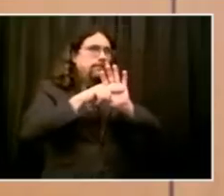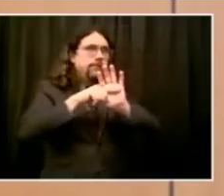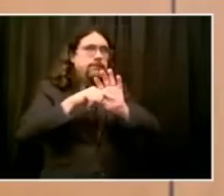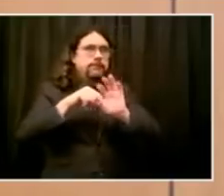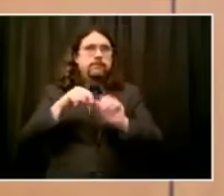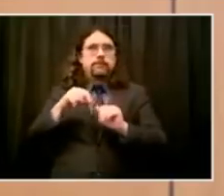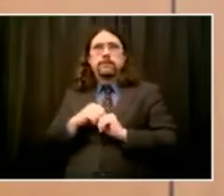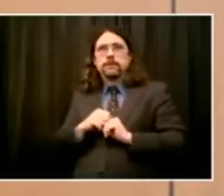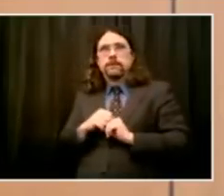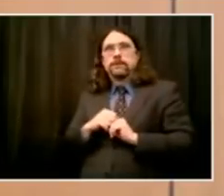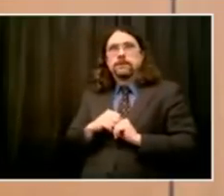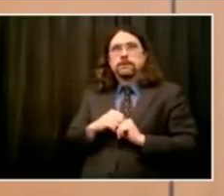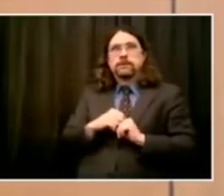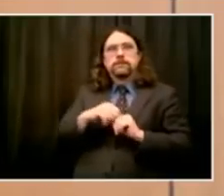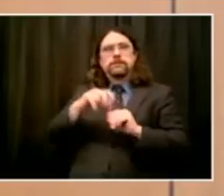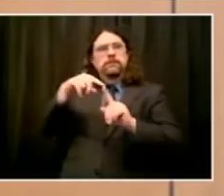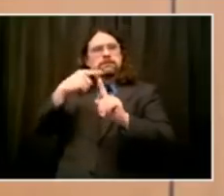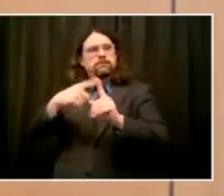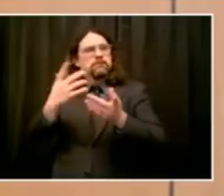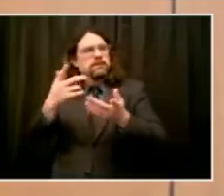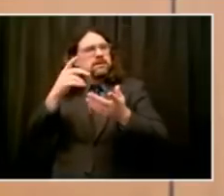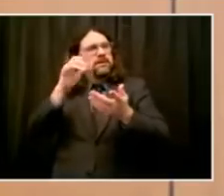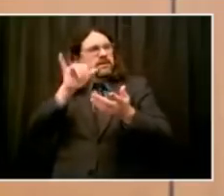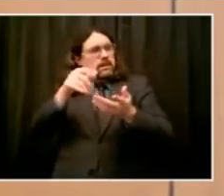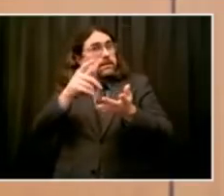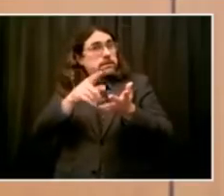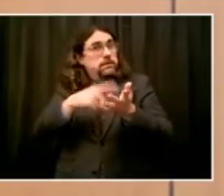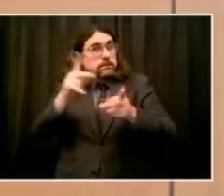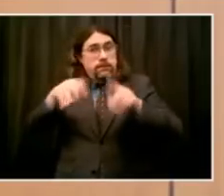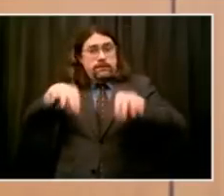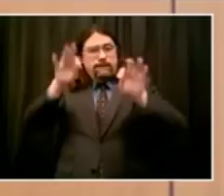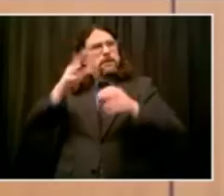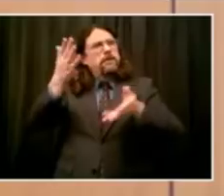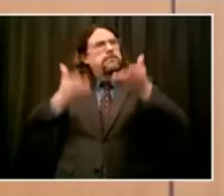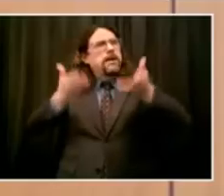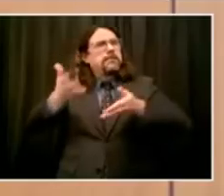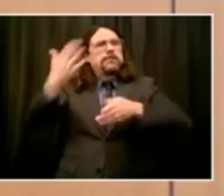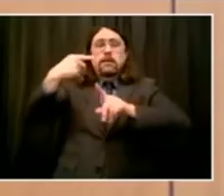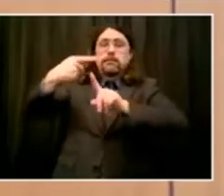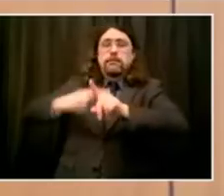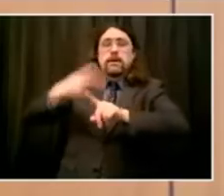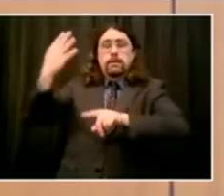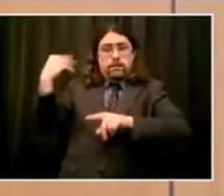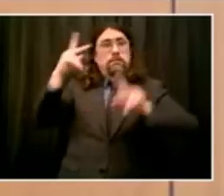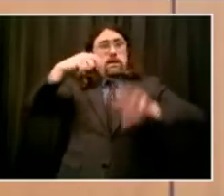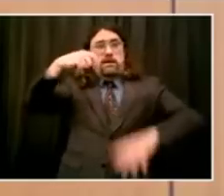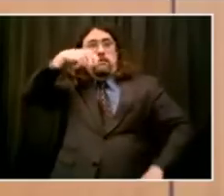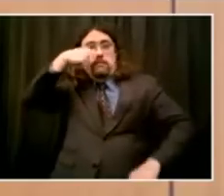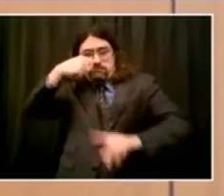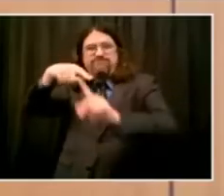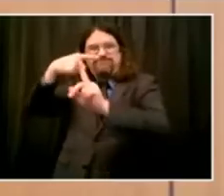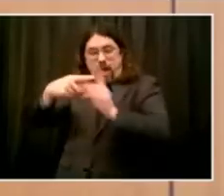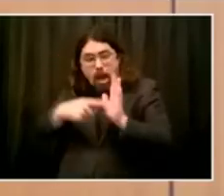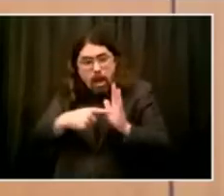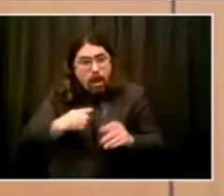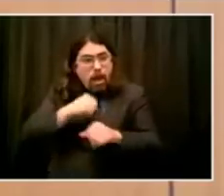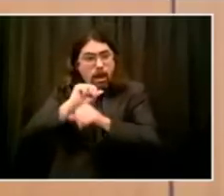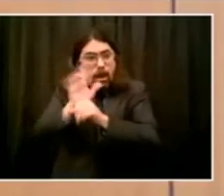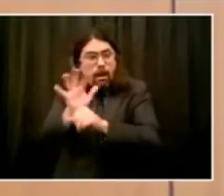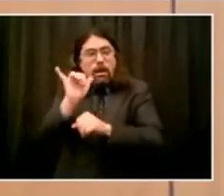require hospitalization. And so I think, as I've also said in the past, it's